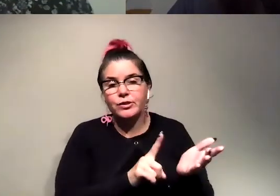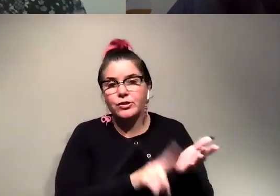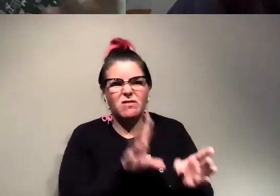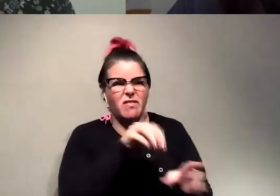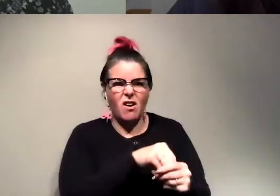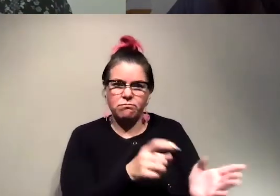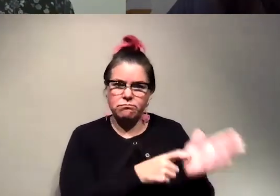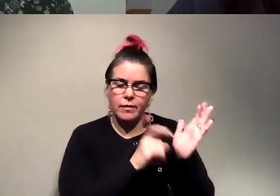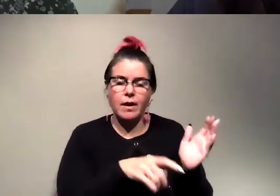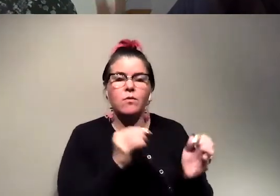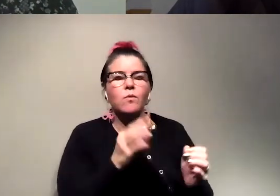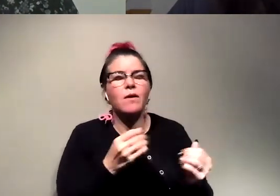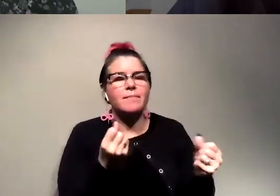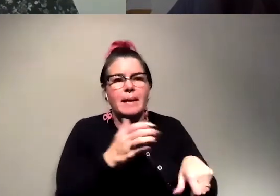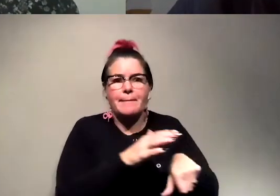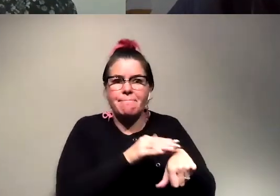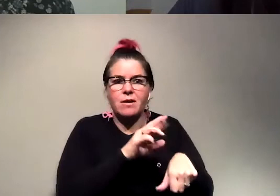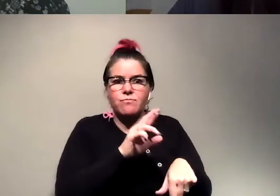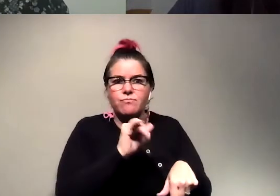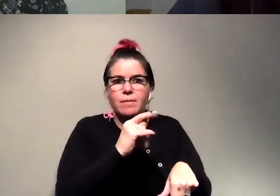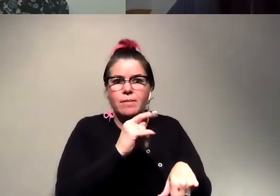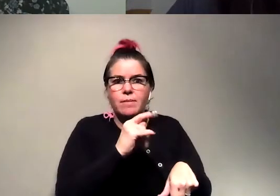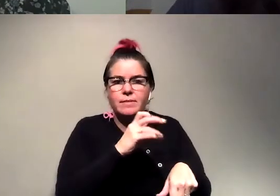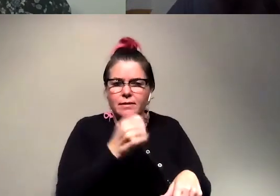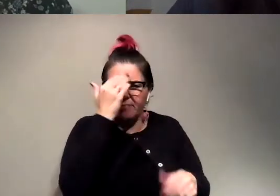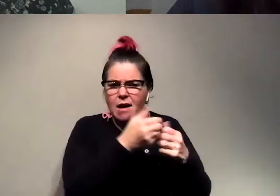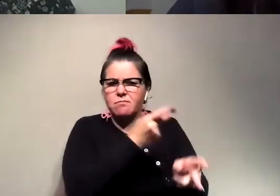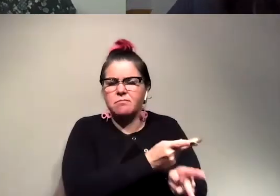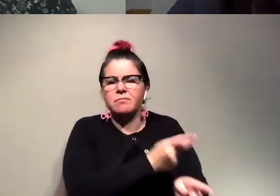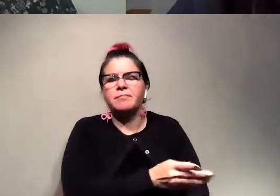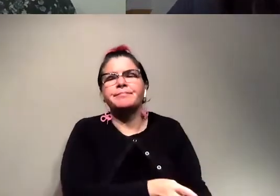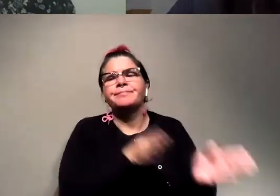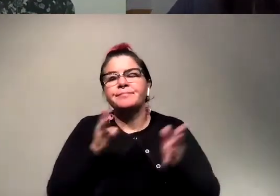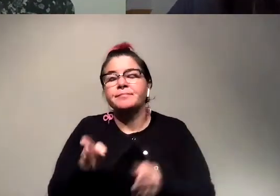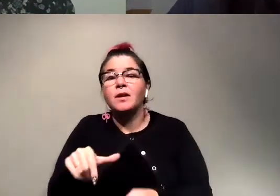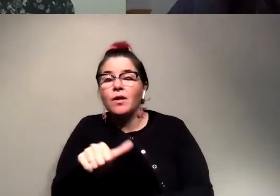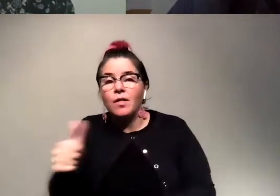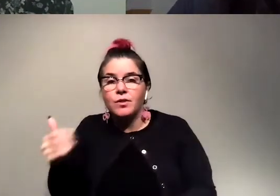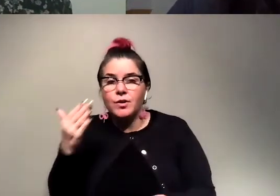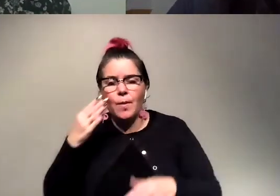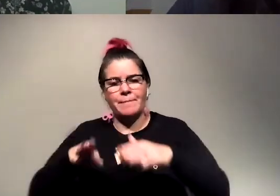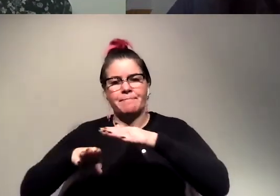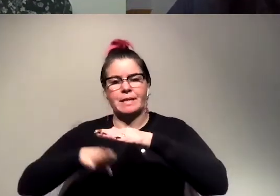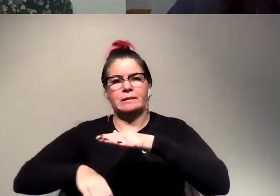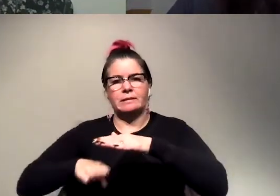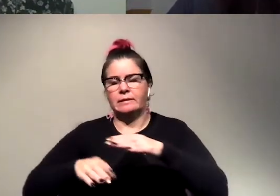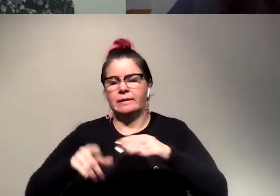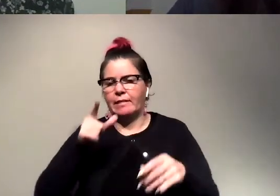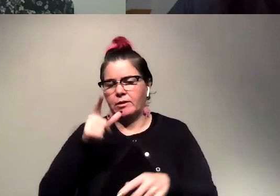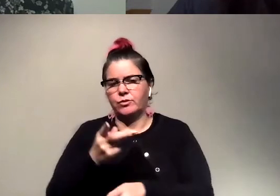lot of pet reptiles and they know what to do to take care of them. There are some that know basics of lizard